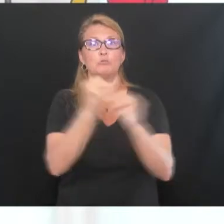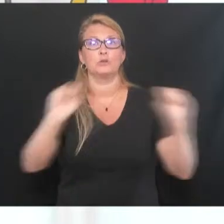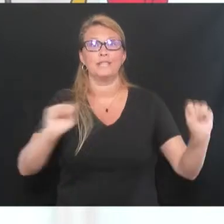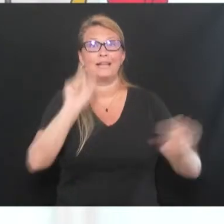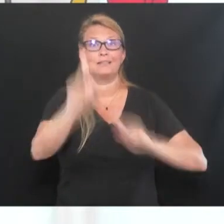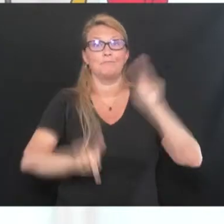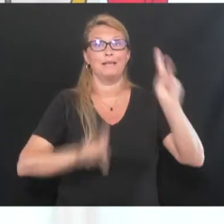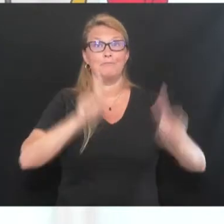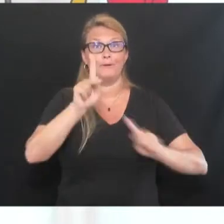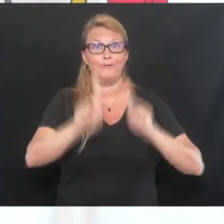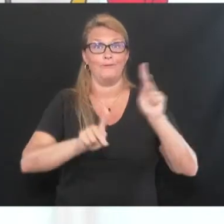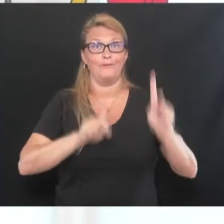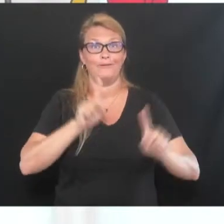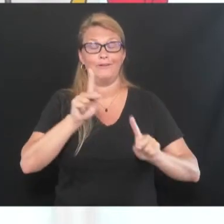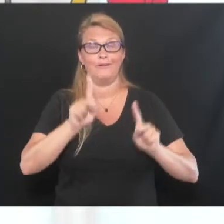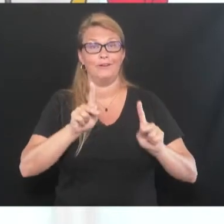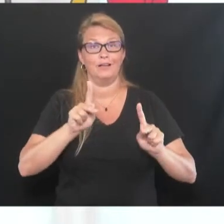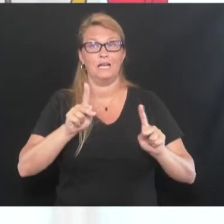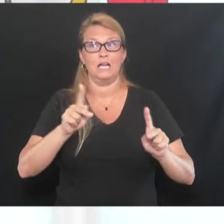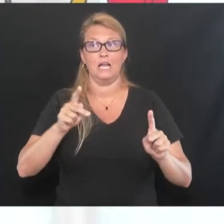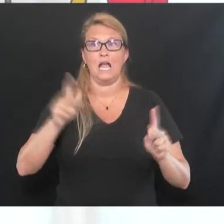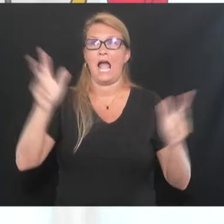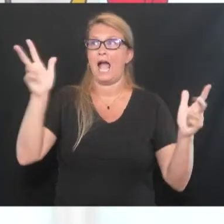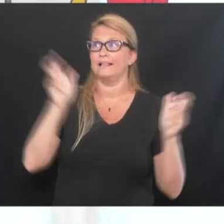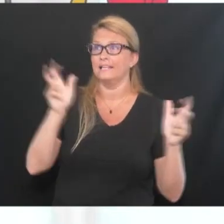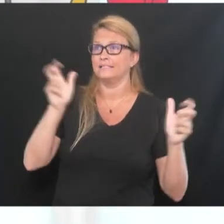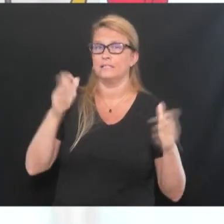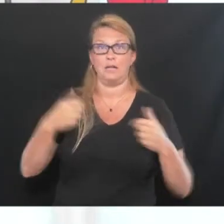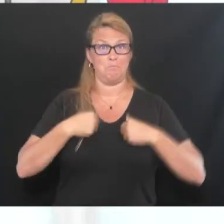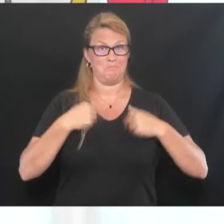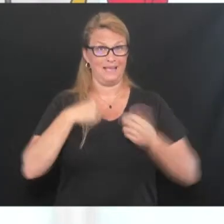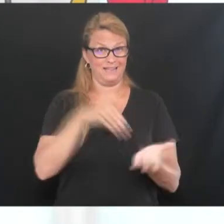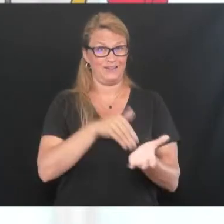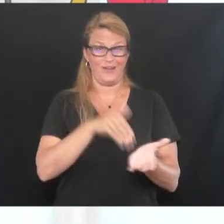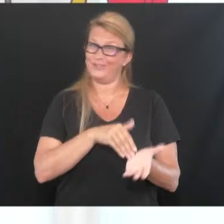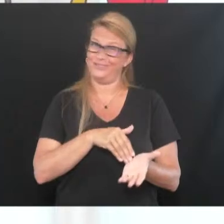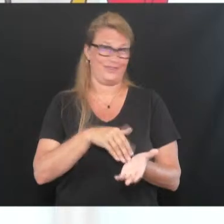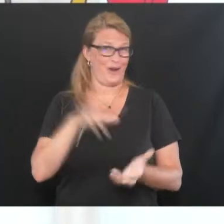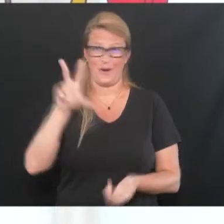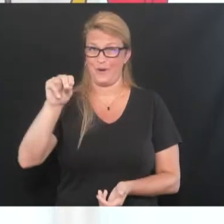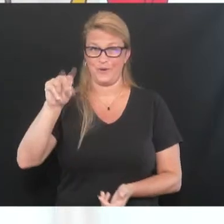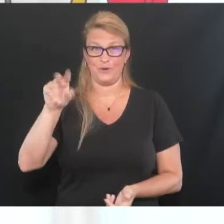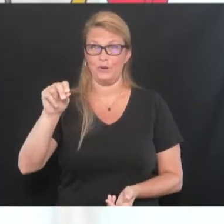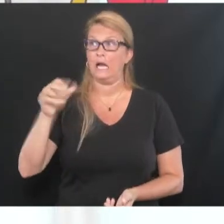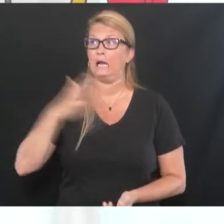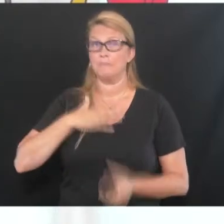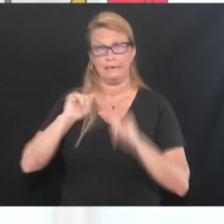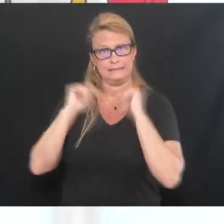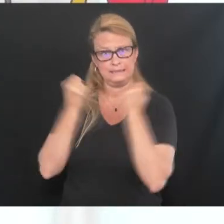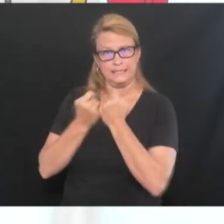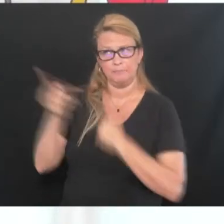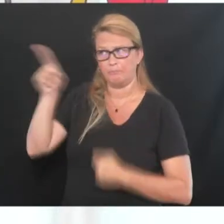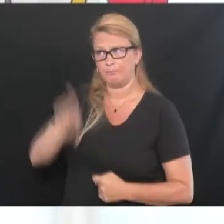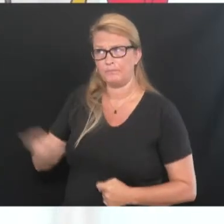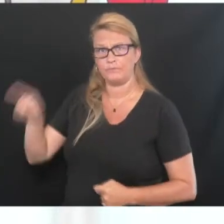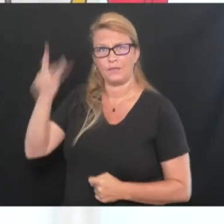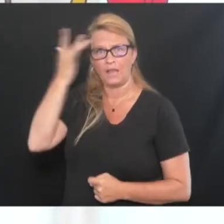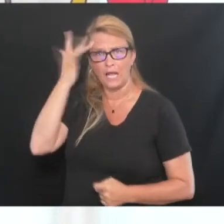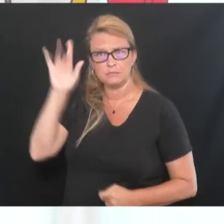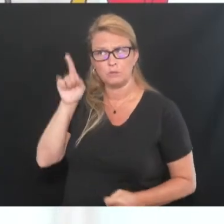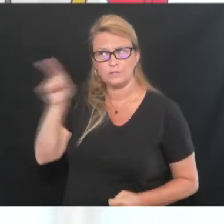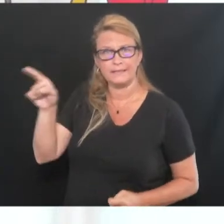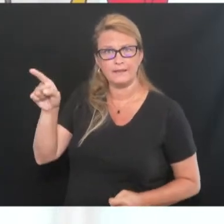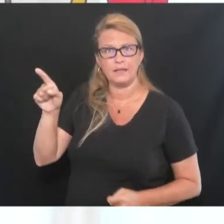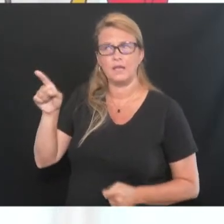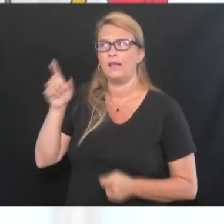I'm going to listen. You know, I'm not a doctor. I'm going to listen to the health experts, and I'm going to make the